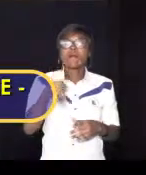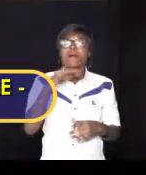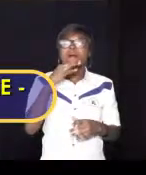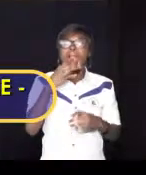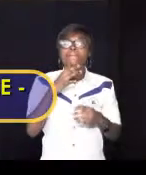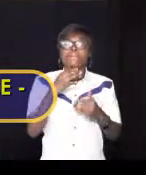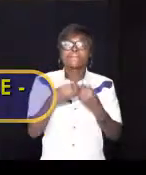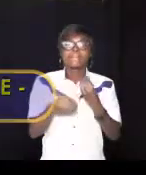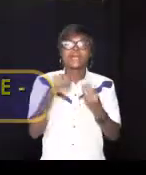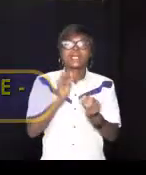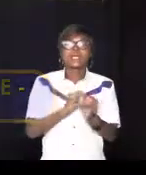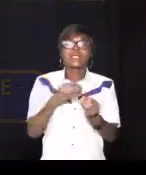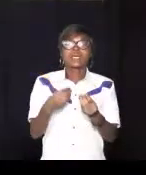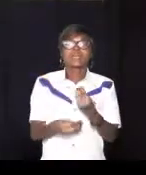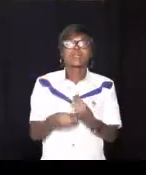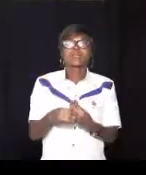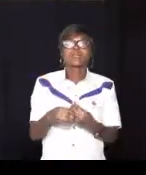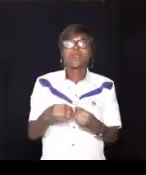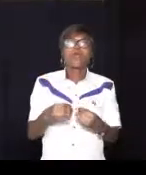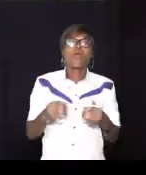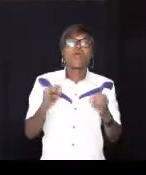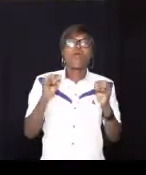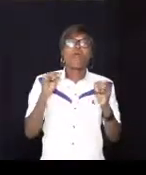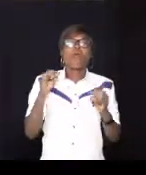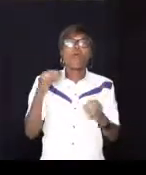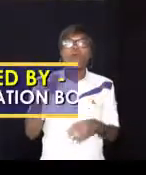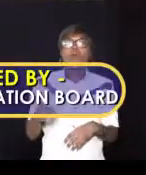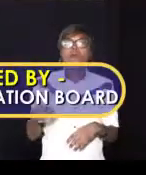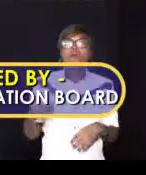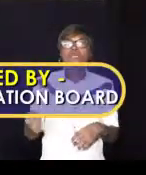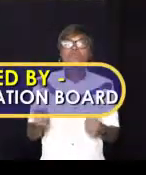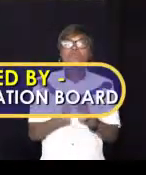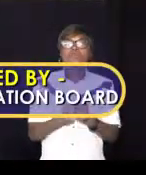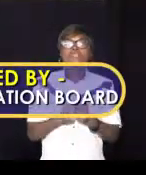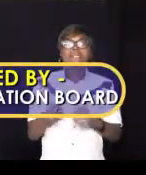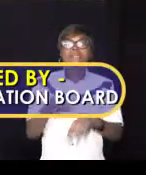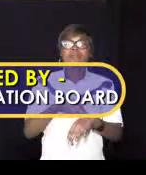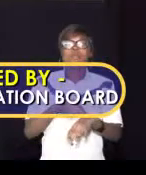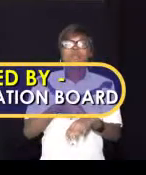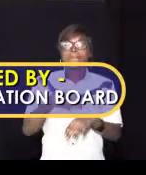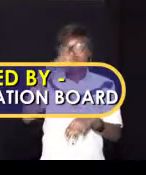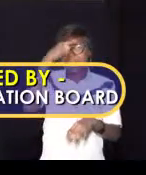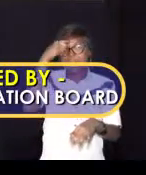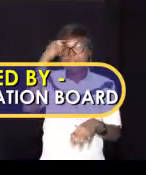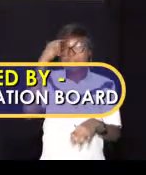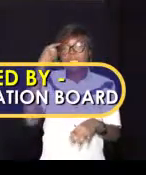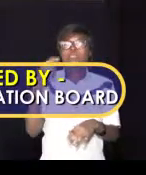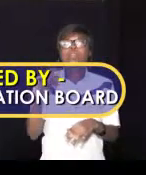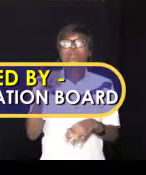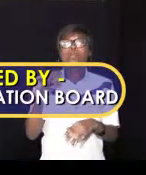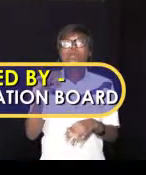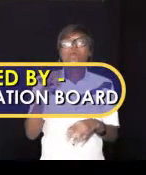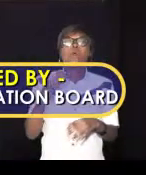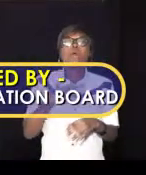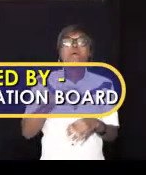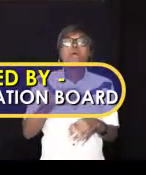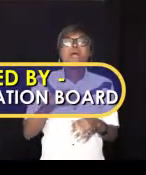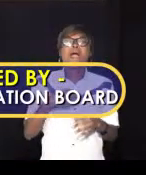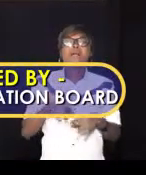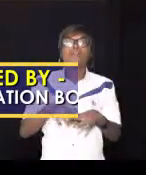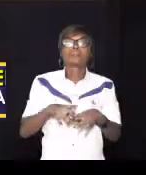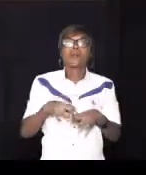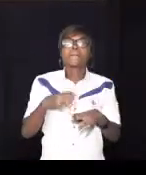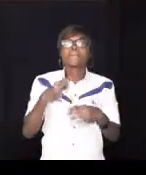also has natural color. Objects with natural color, I've told you we have black charcoal, white